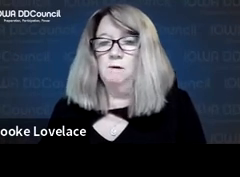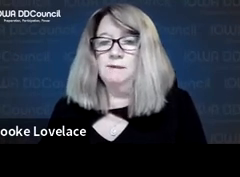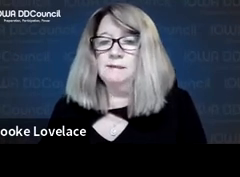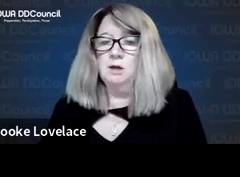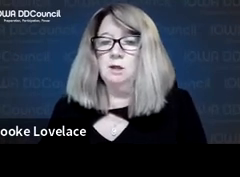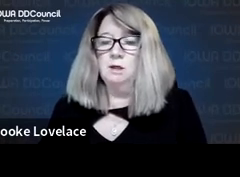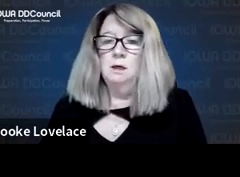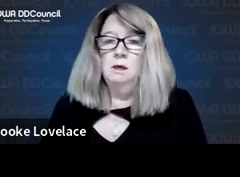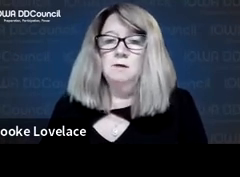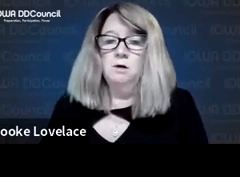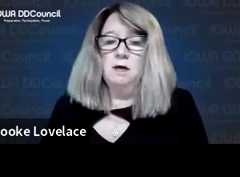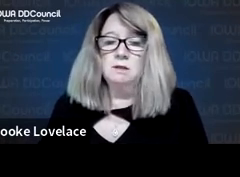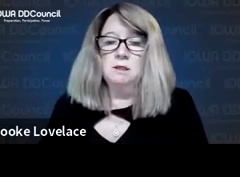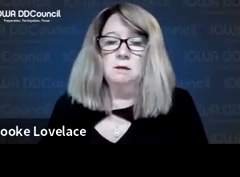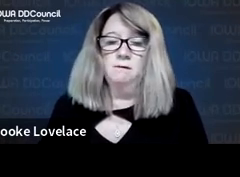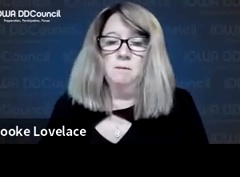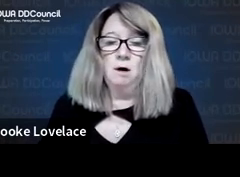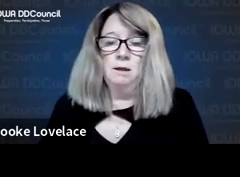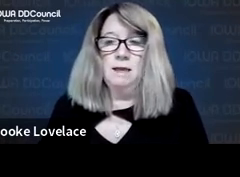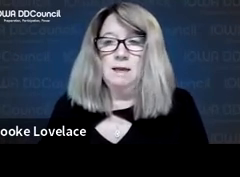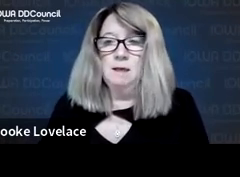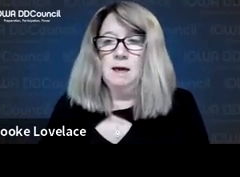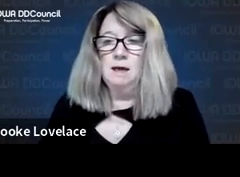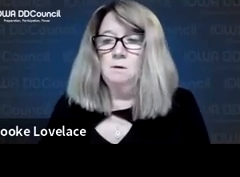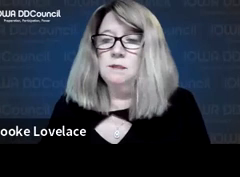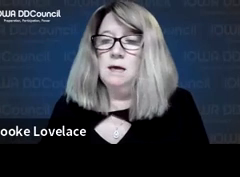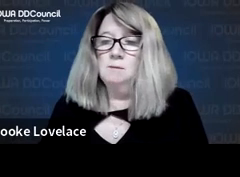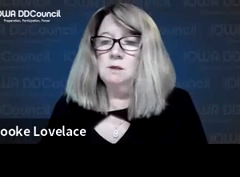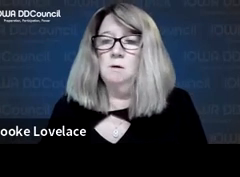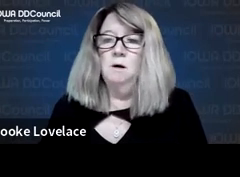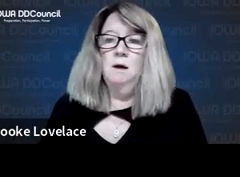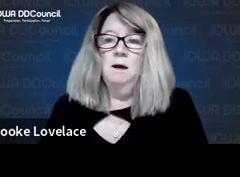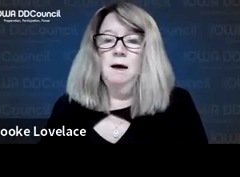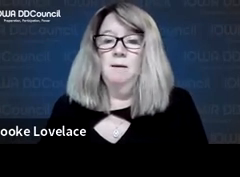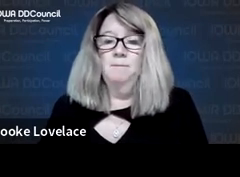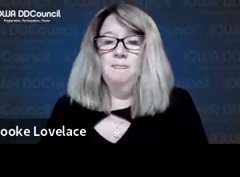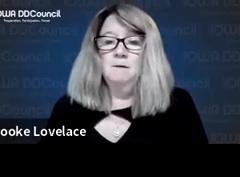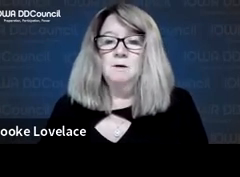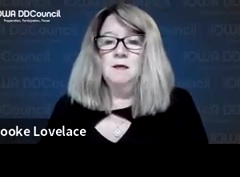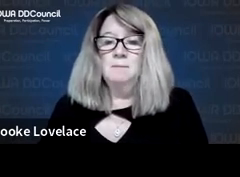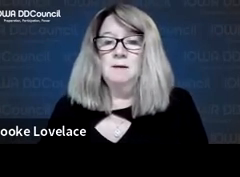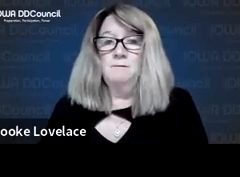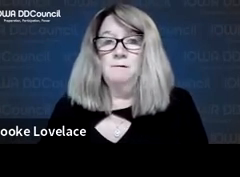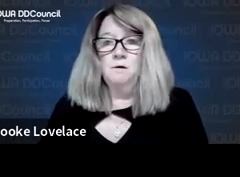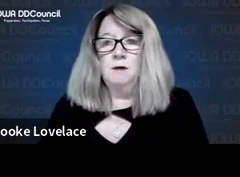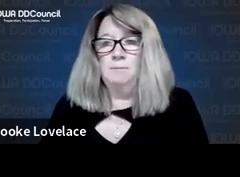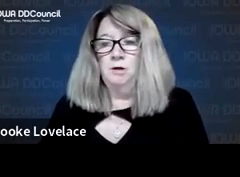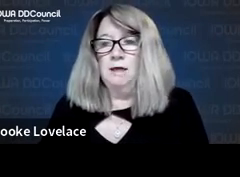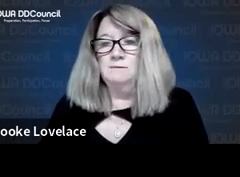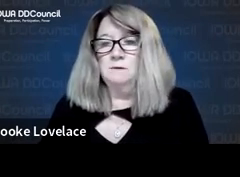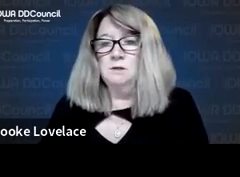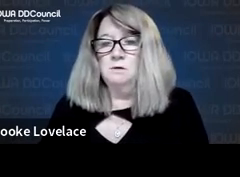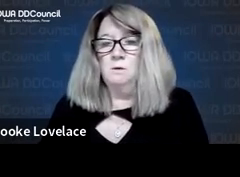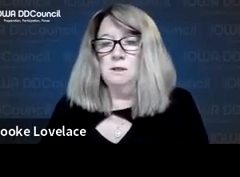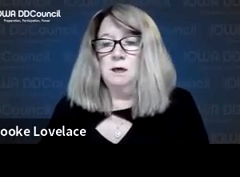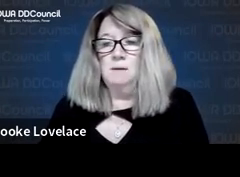So it's more of a discussion. So you're not just hearing from Carla and Amy and I the whole time. So start thinking about that for future Capital